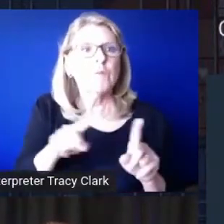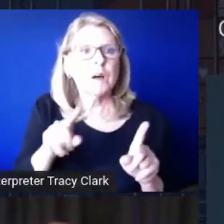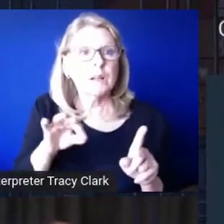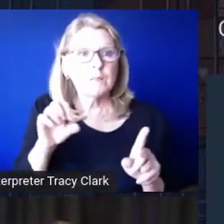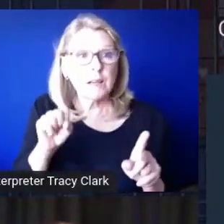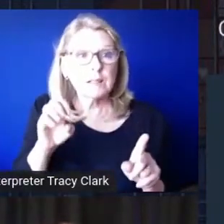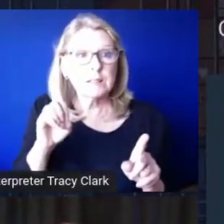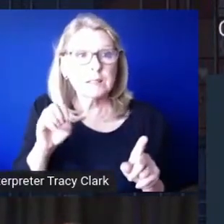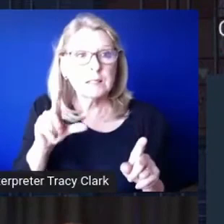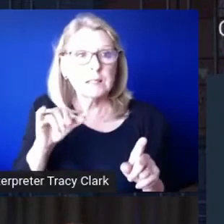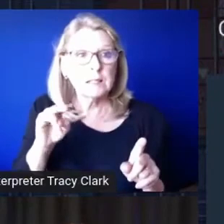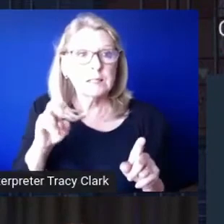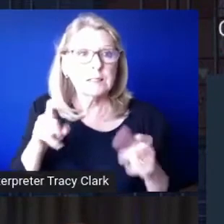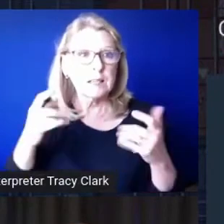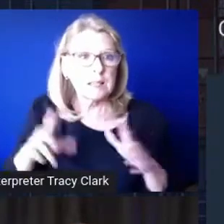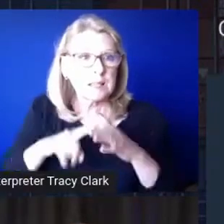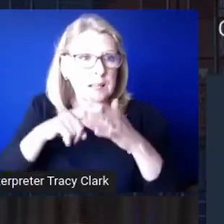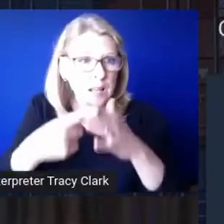Absolutely.